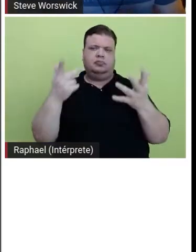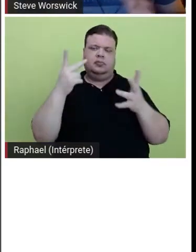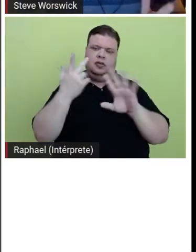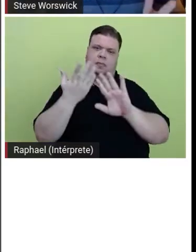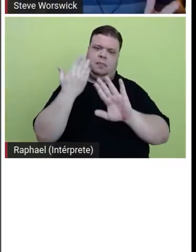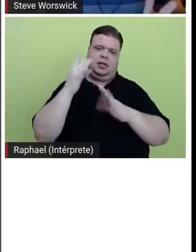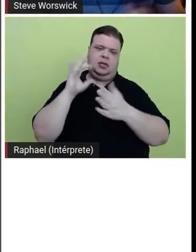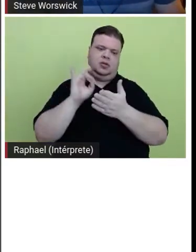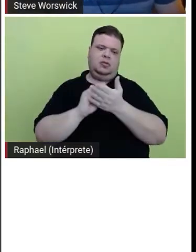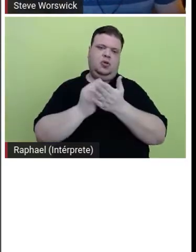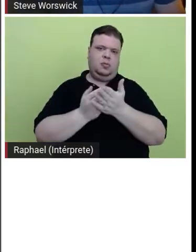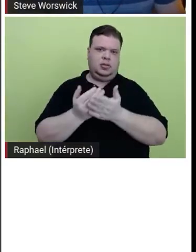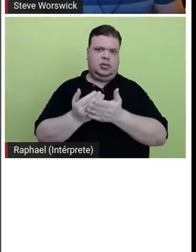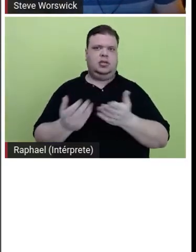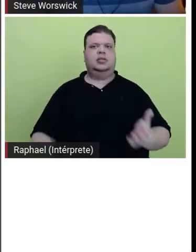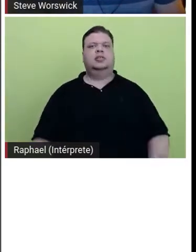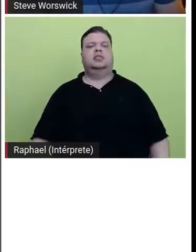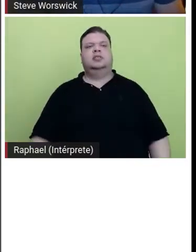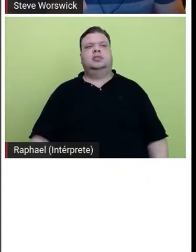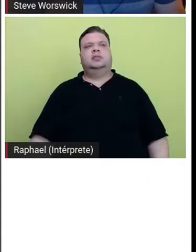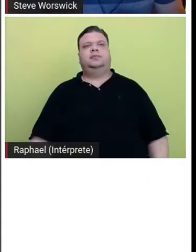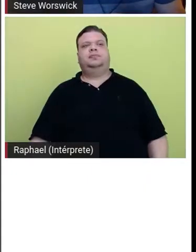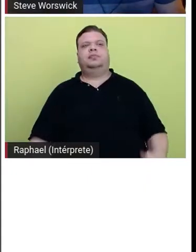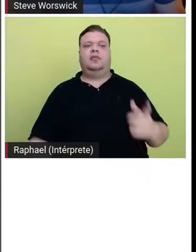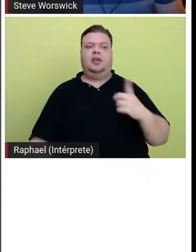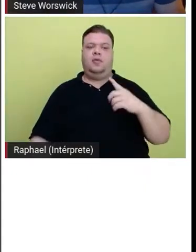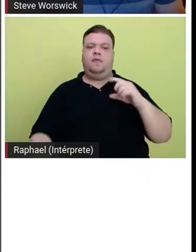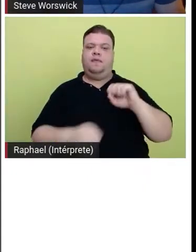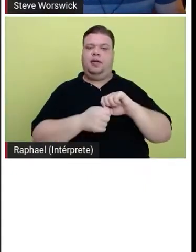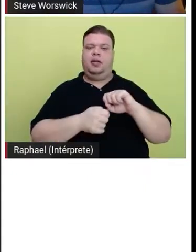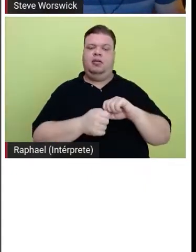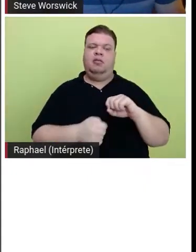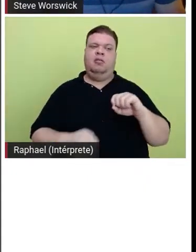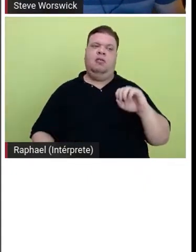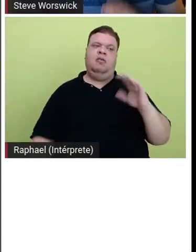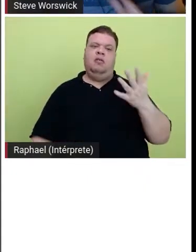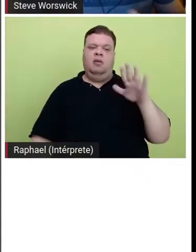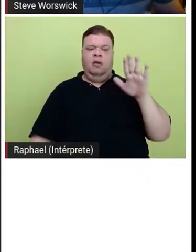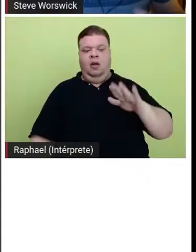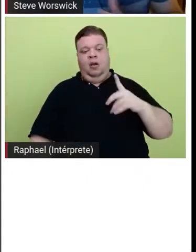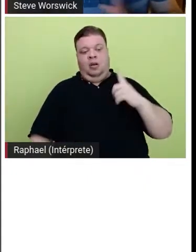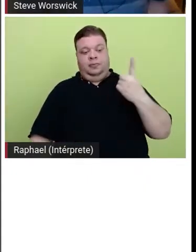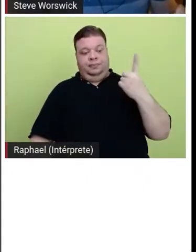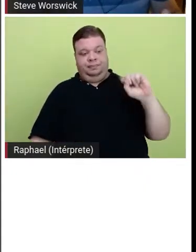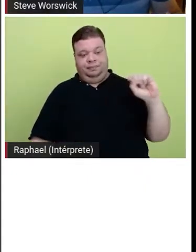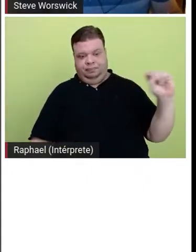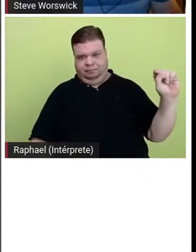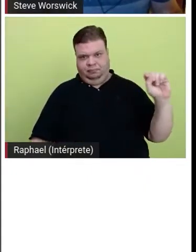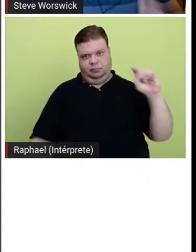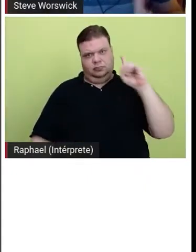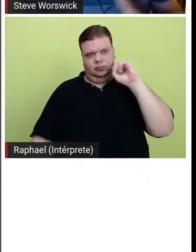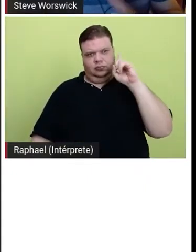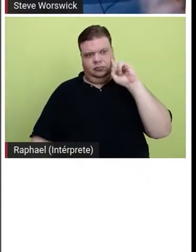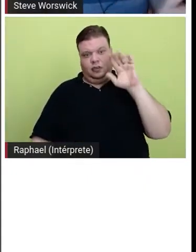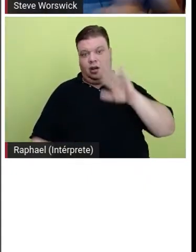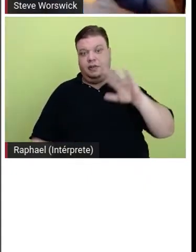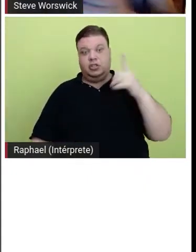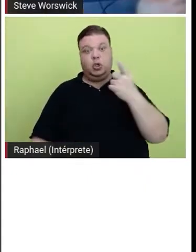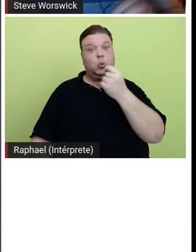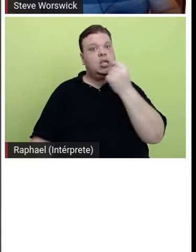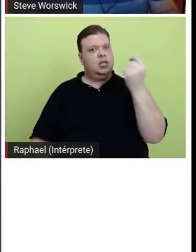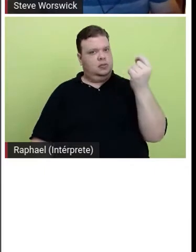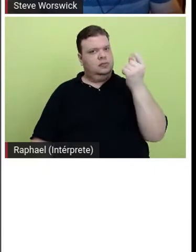can that need correcting. So it's down to around sort of 10 or 50. I'm still checking the same amount of logs, but it's